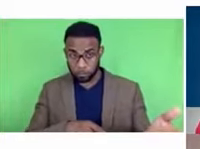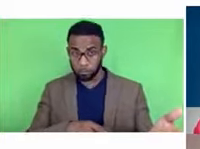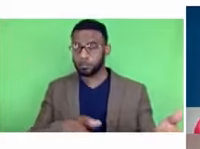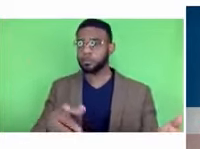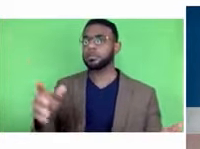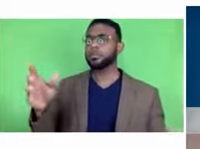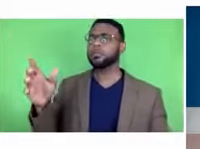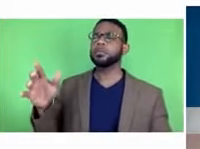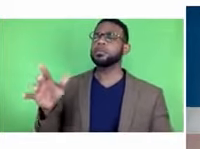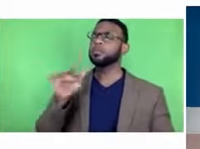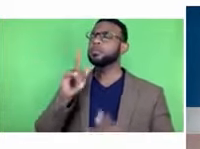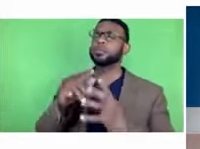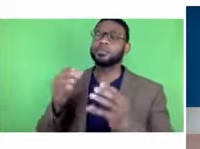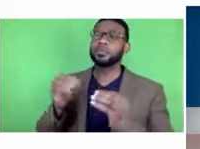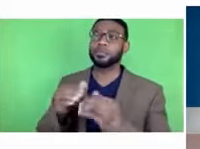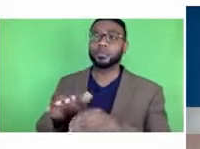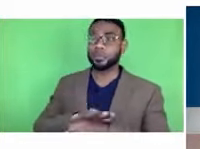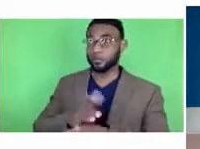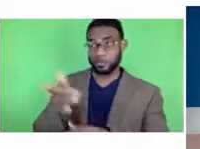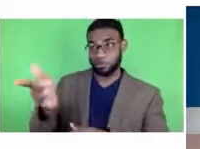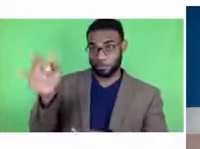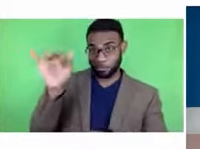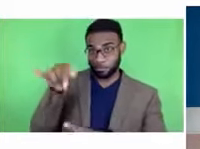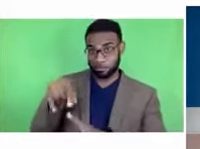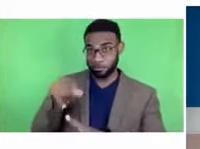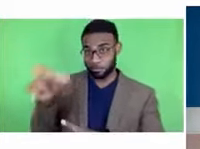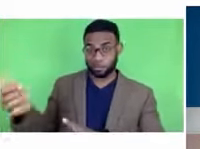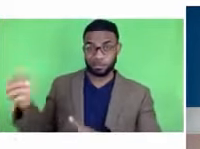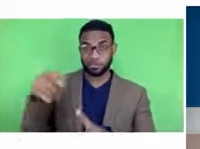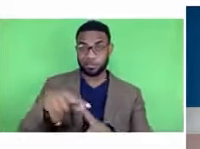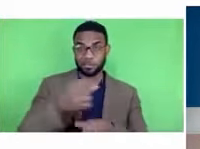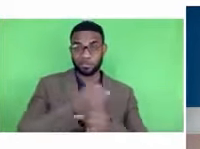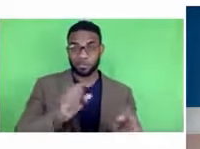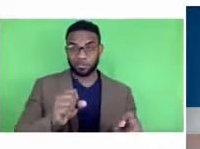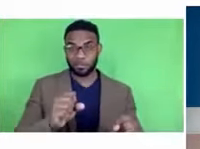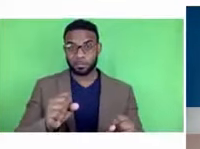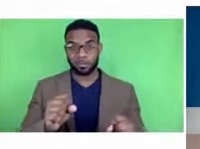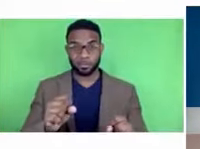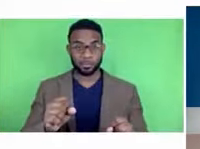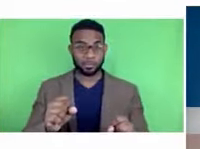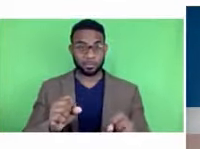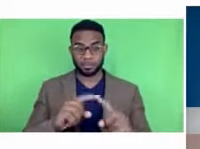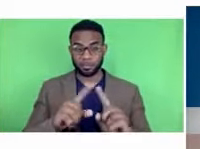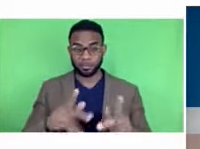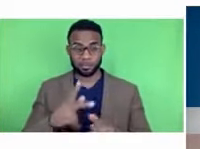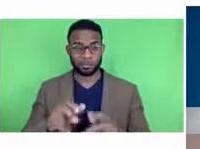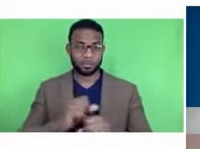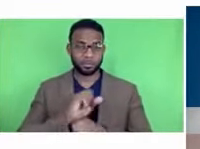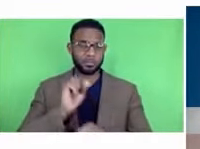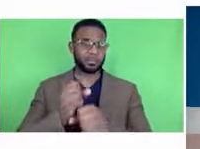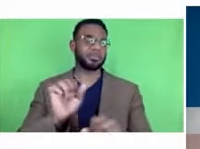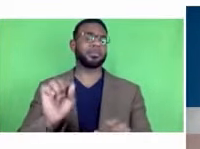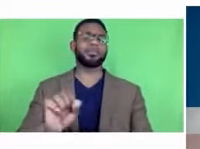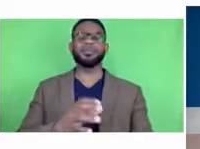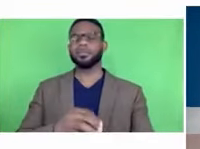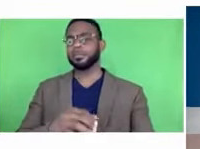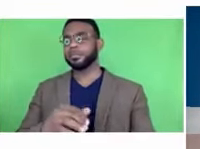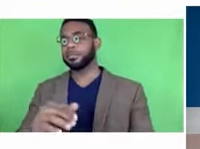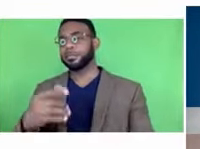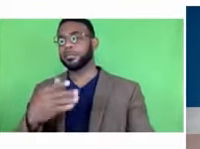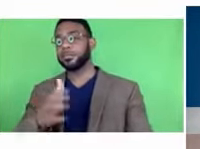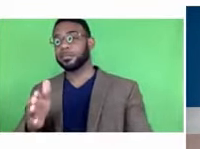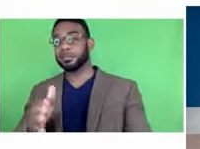There's not too much more to cover, really. Just again, going back to safety, we plan jobs around it being as safe as possible. And generally,